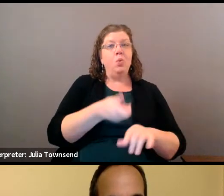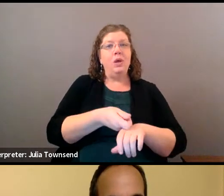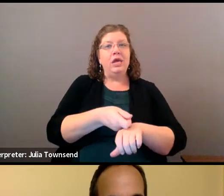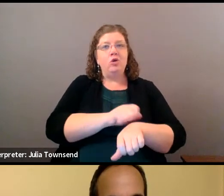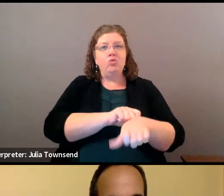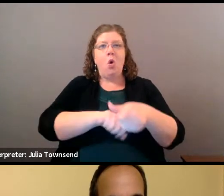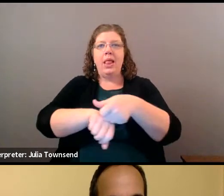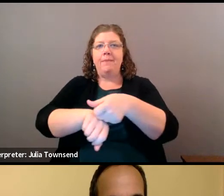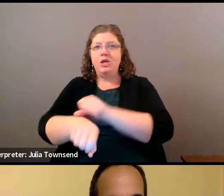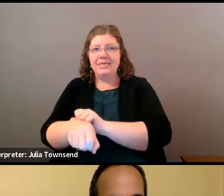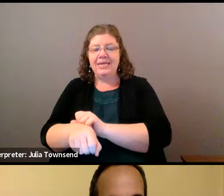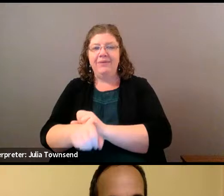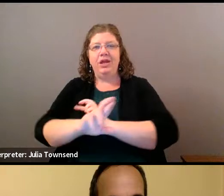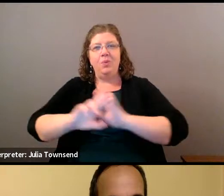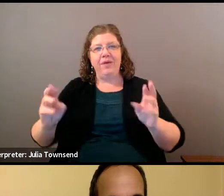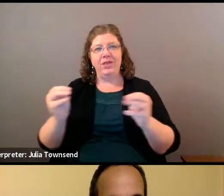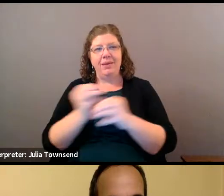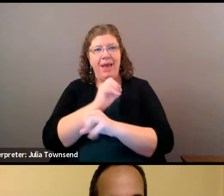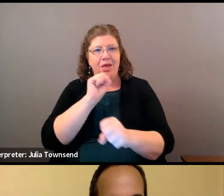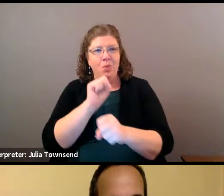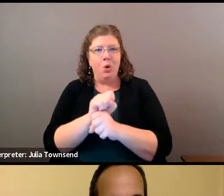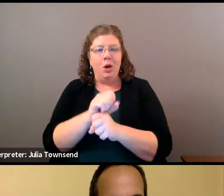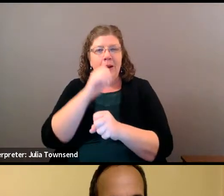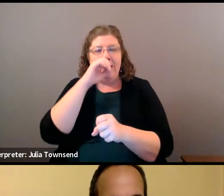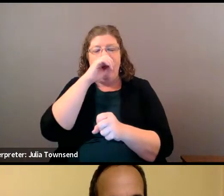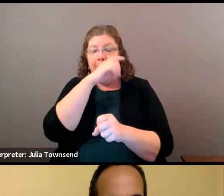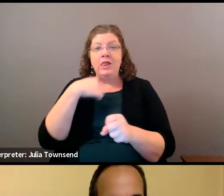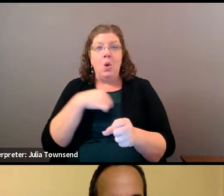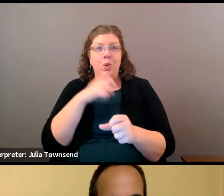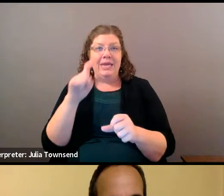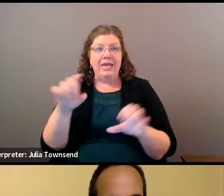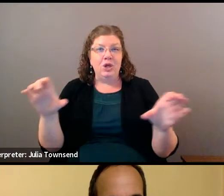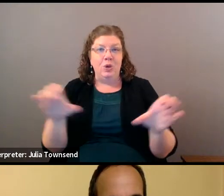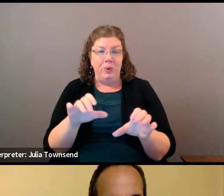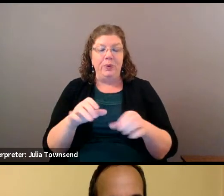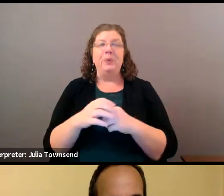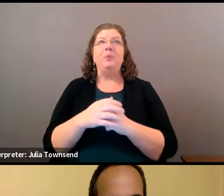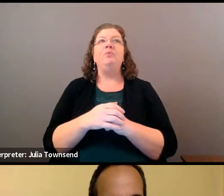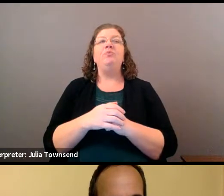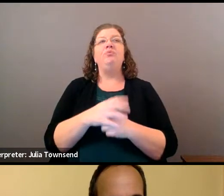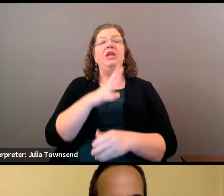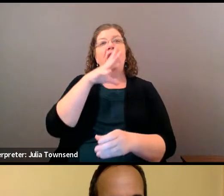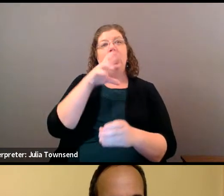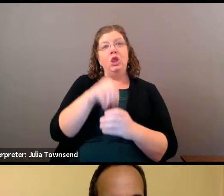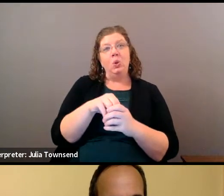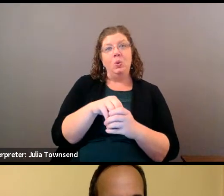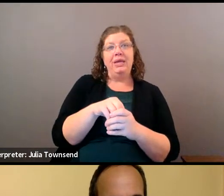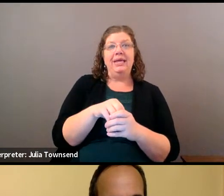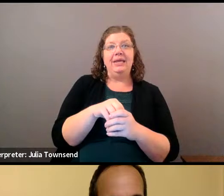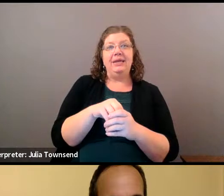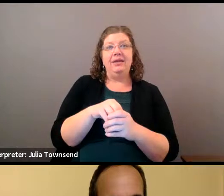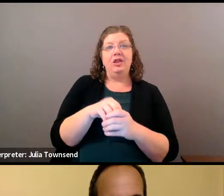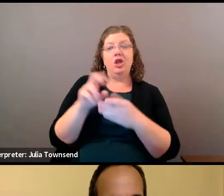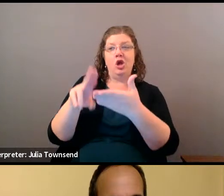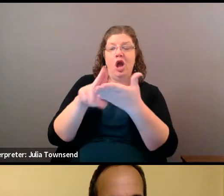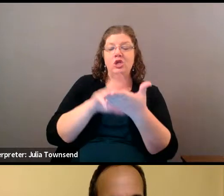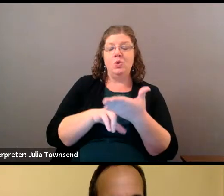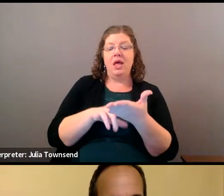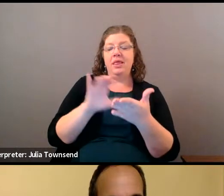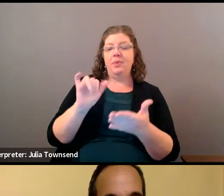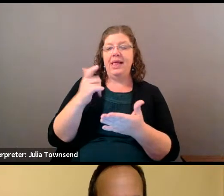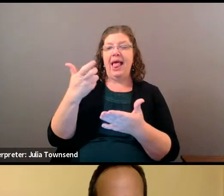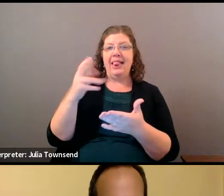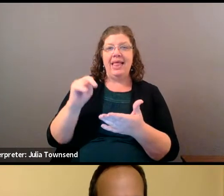to the math work that we need to do, including the contract with Callahan that you approved